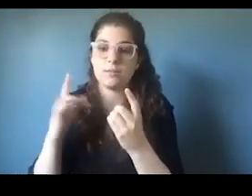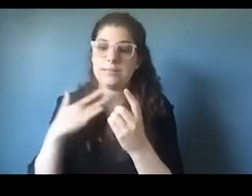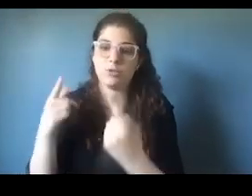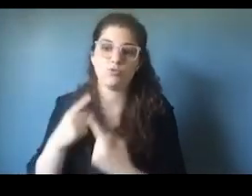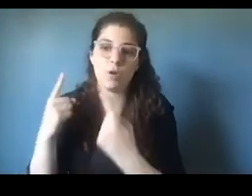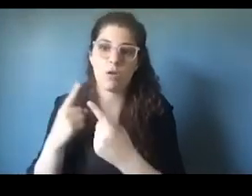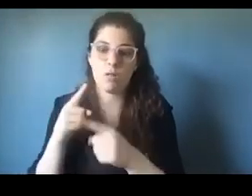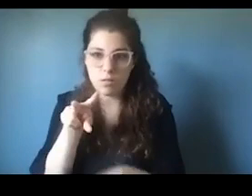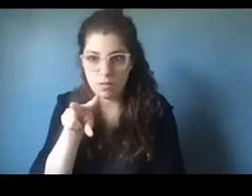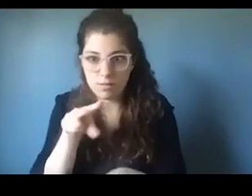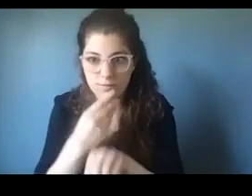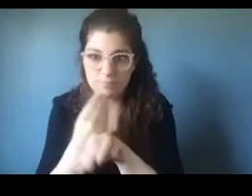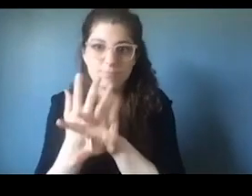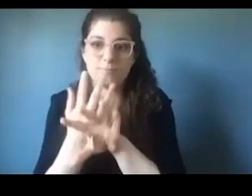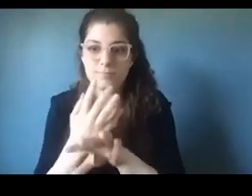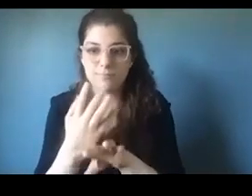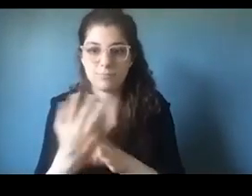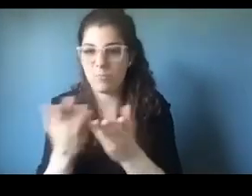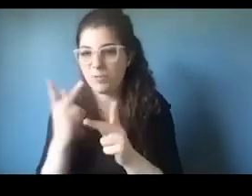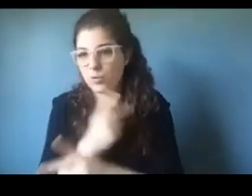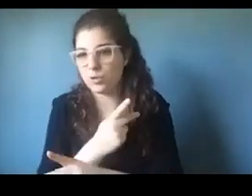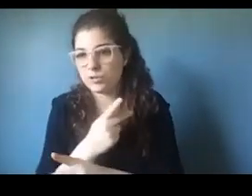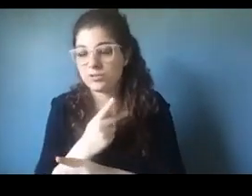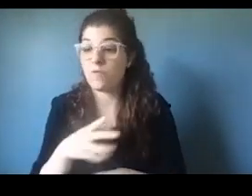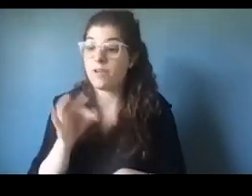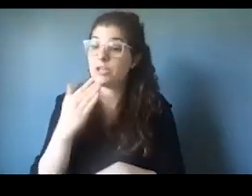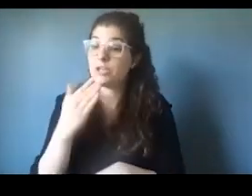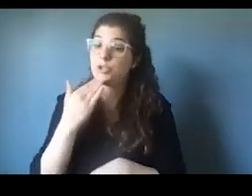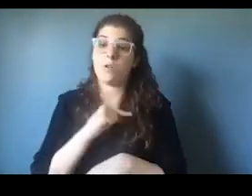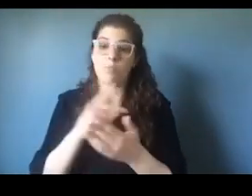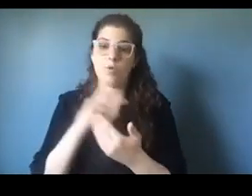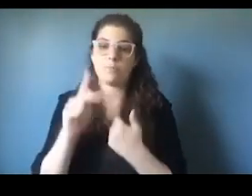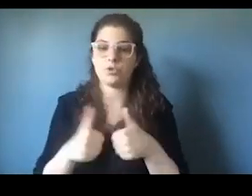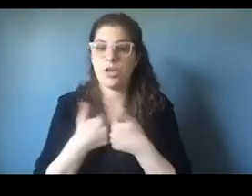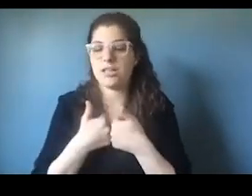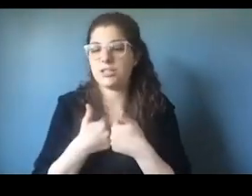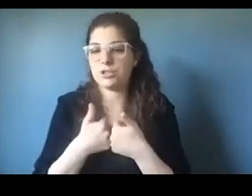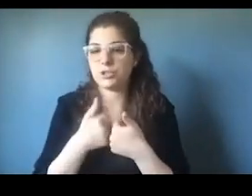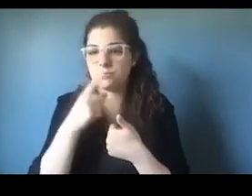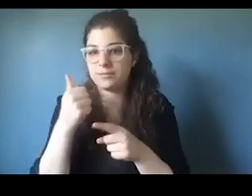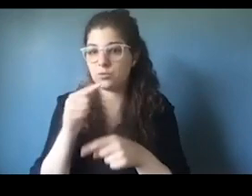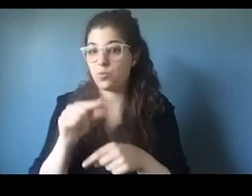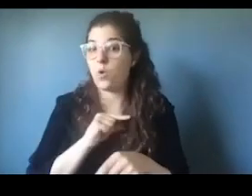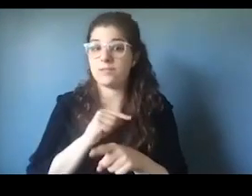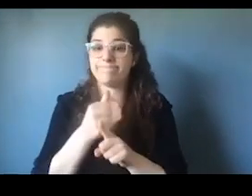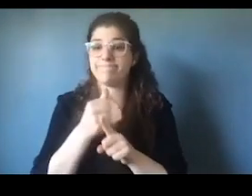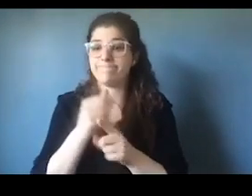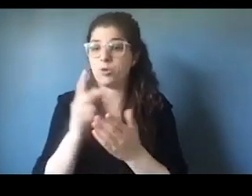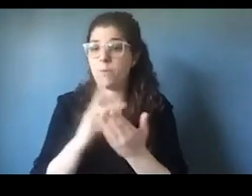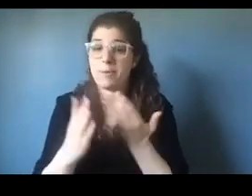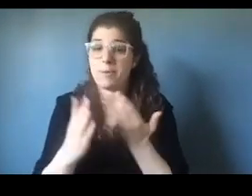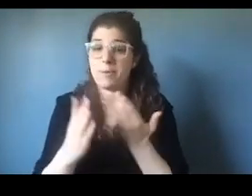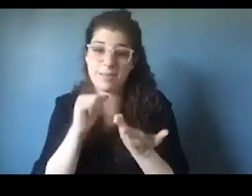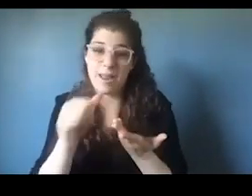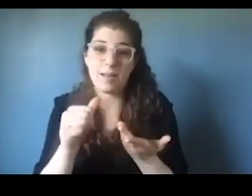So, you know, finding high quality programs is going to be a challenge just because the quality of those programs may not be what it was by